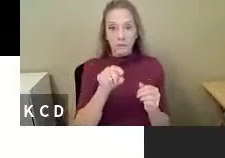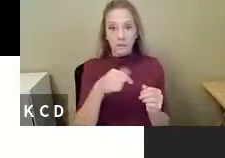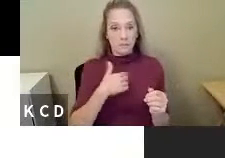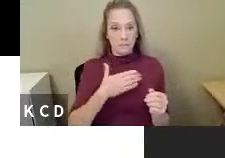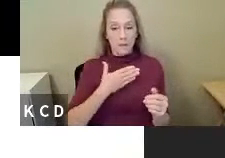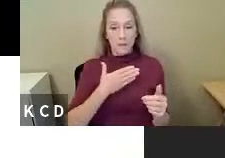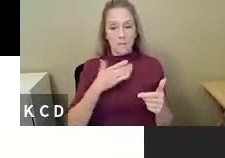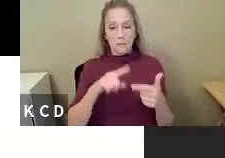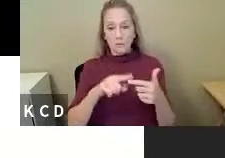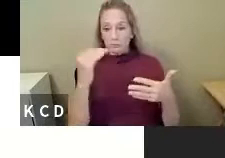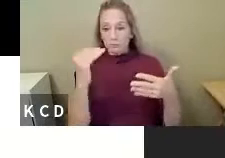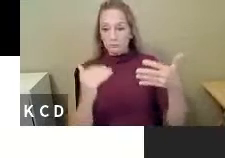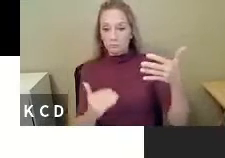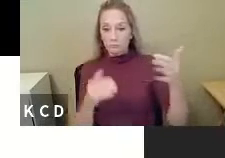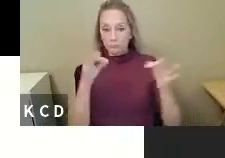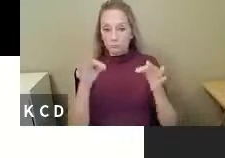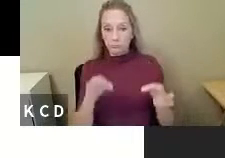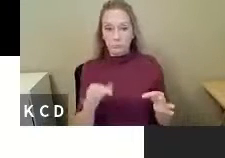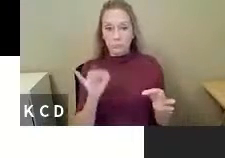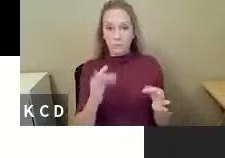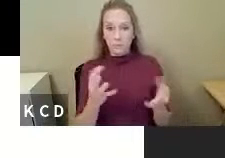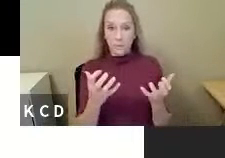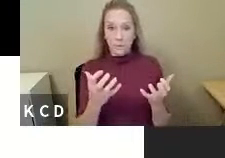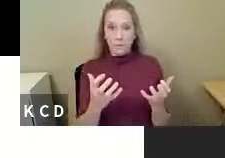through this if anybody would like me to.